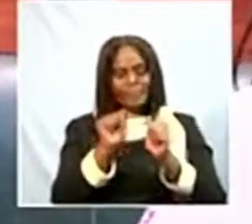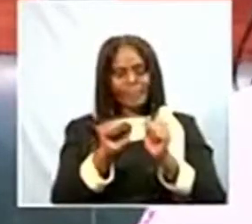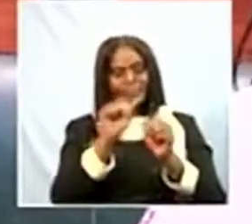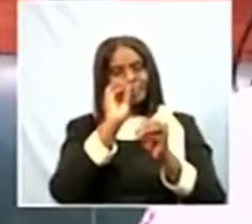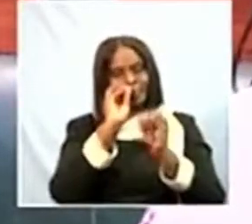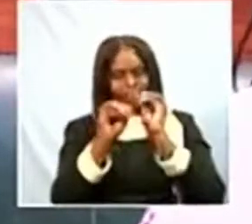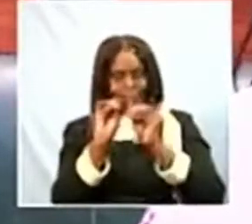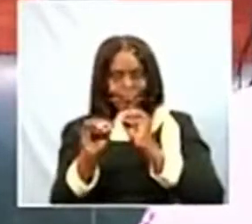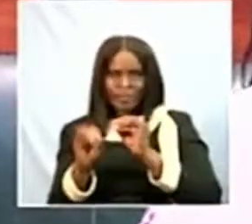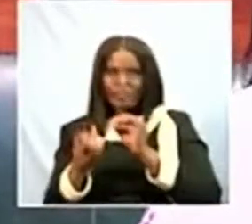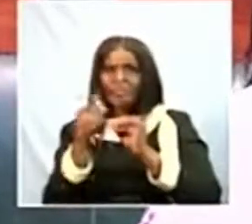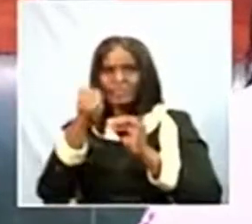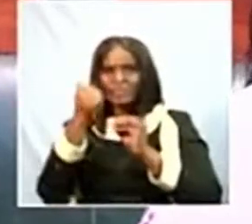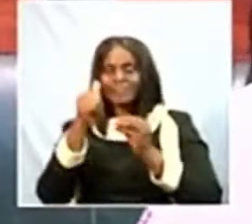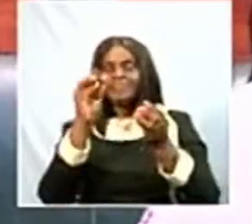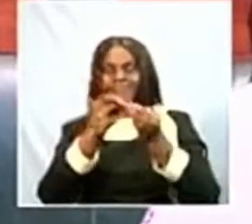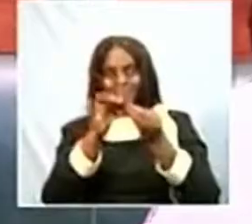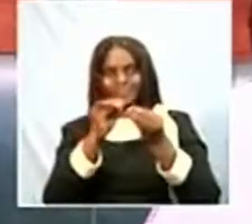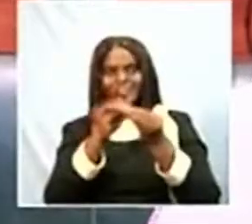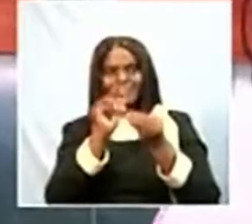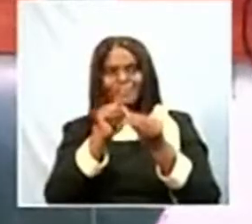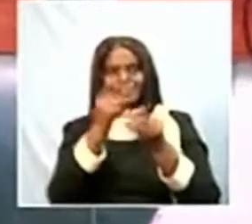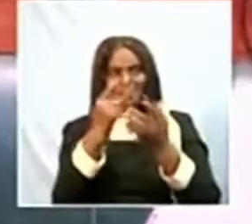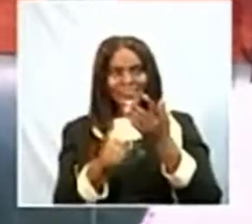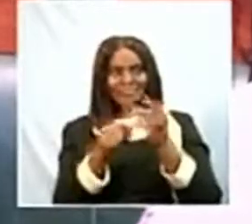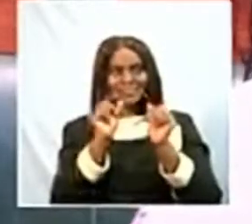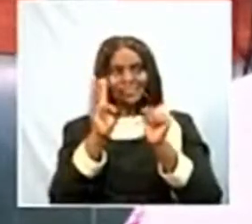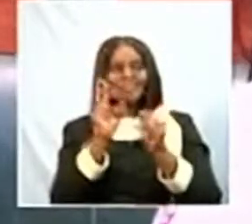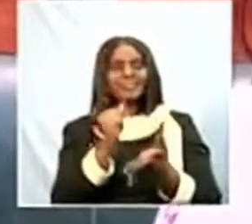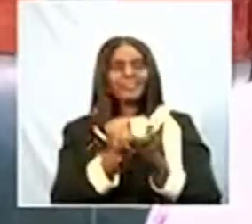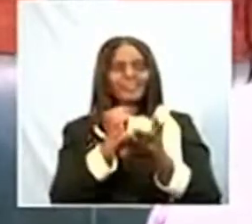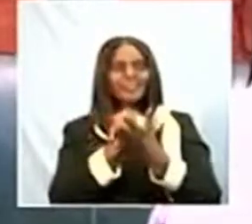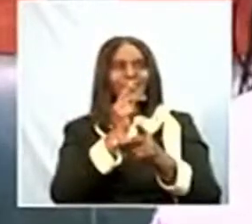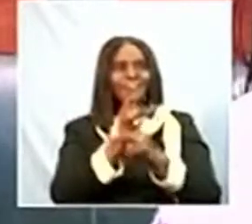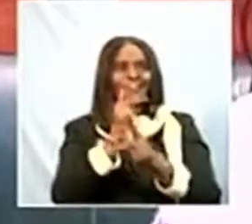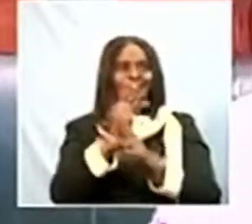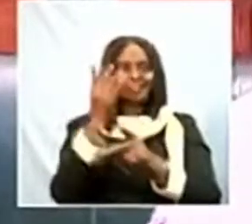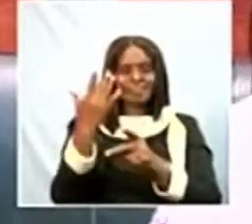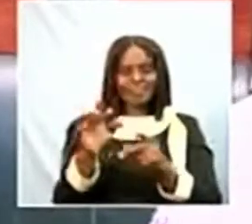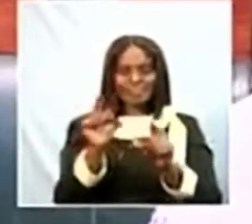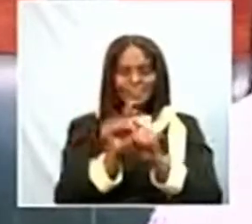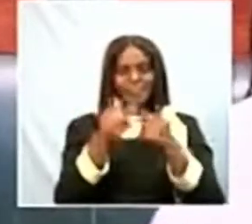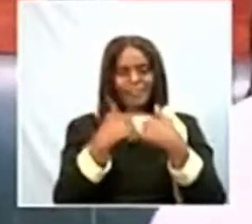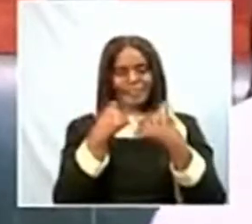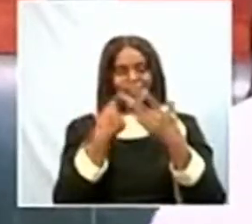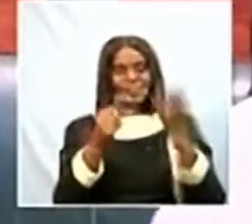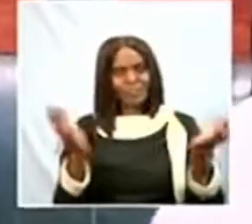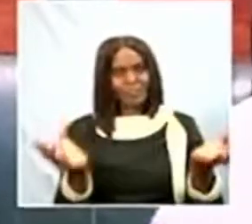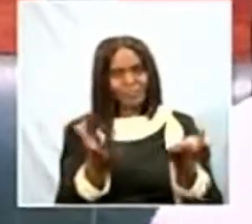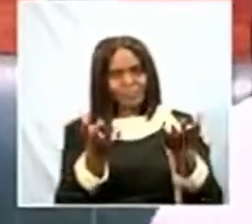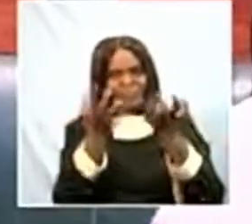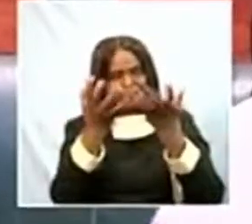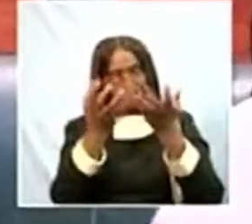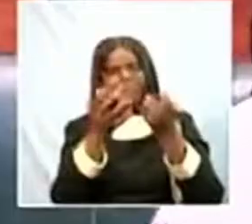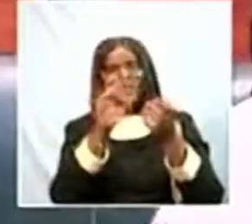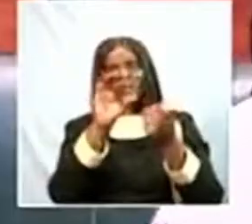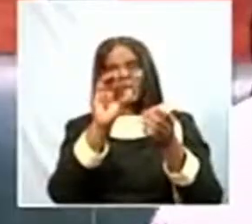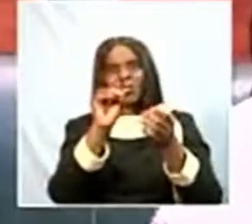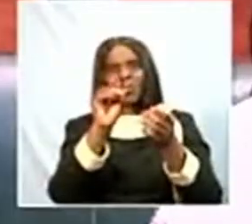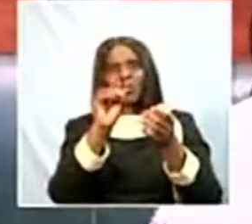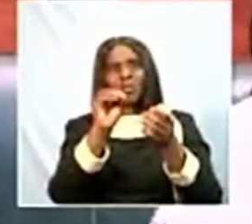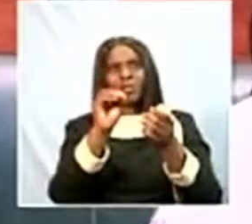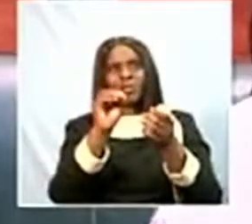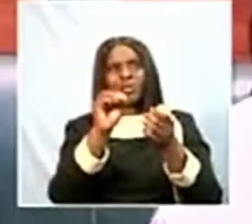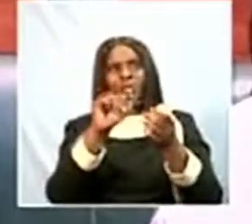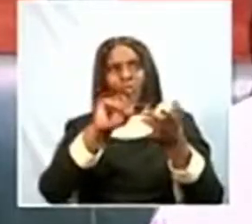should plant 10 more trees. This technique will help restore nature and take away carbon dioxide. My next